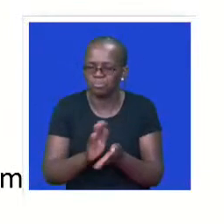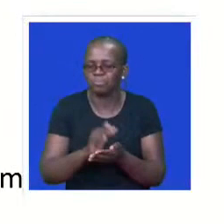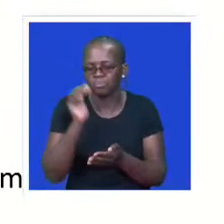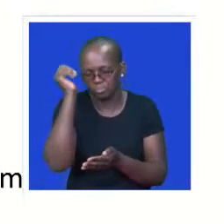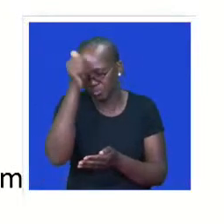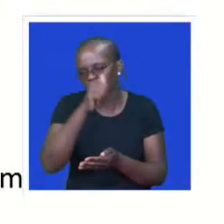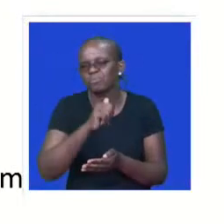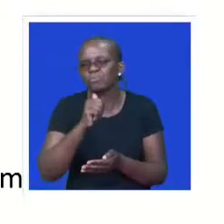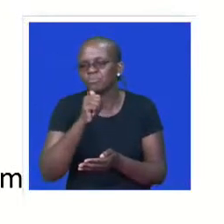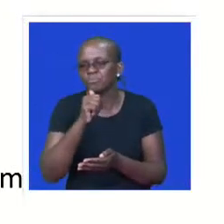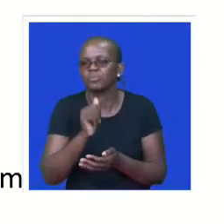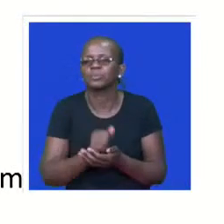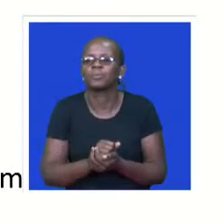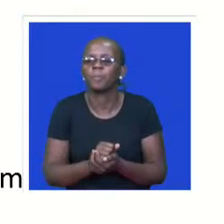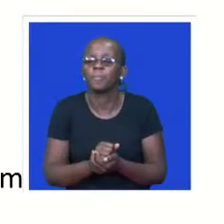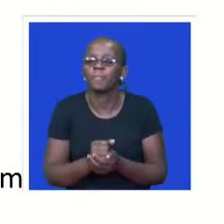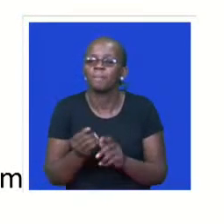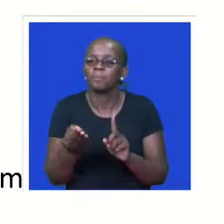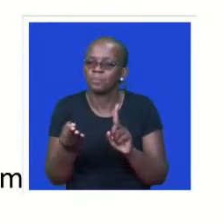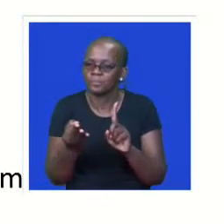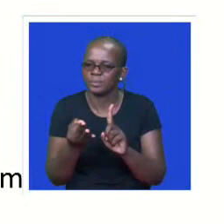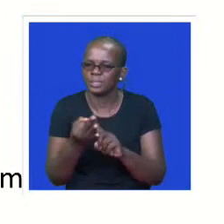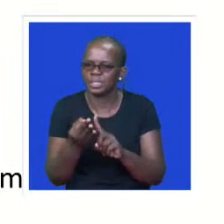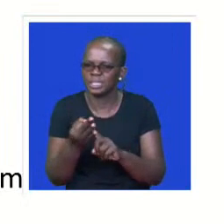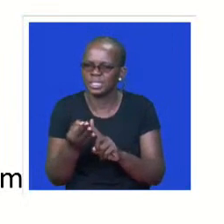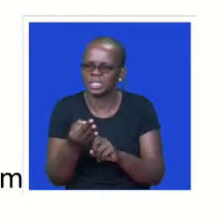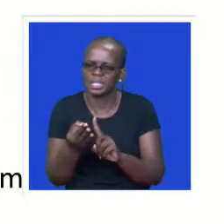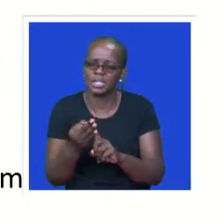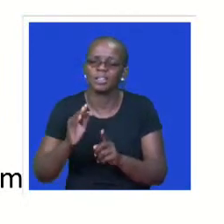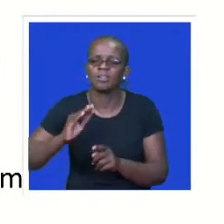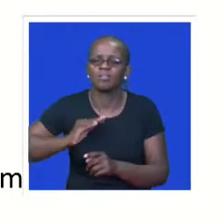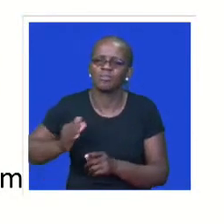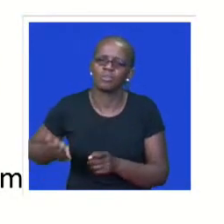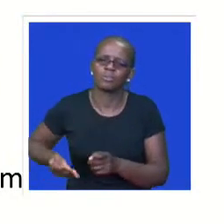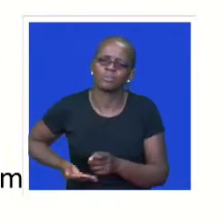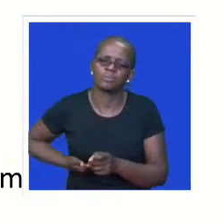the woman was given another punishment or the curse to be